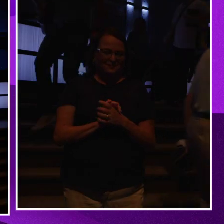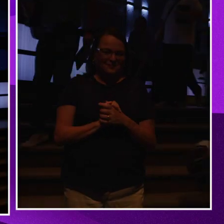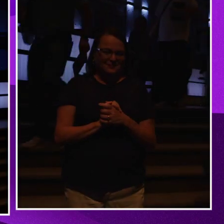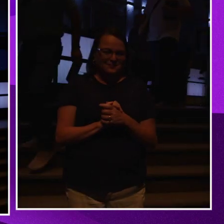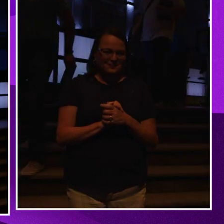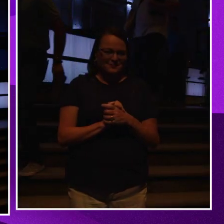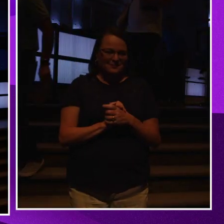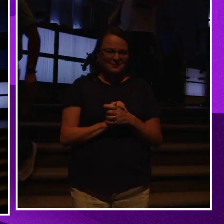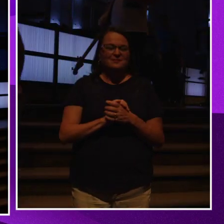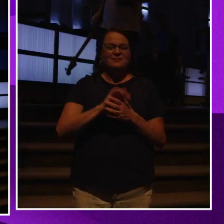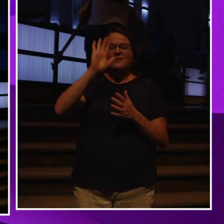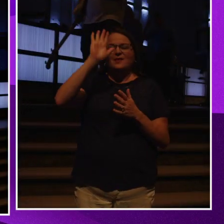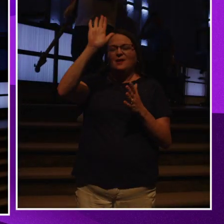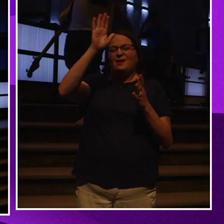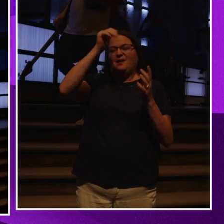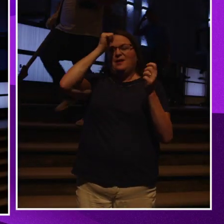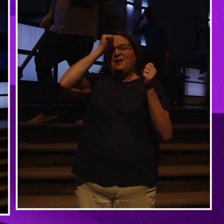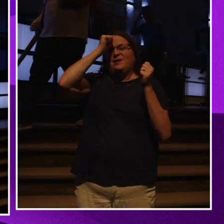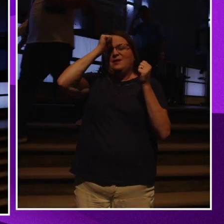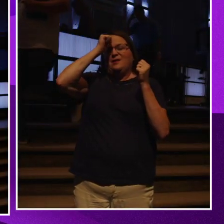Father, our hope this morning